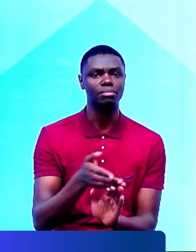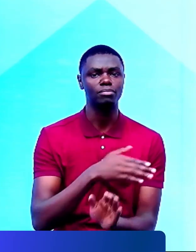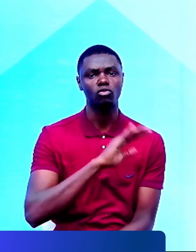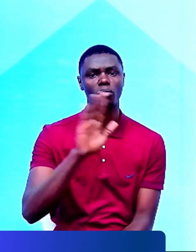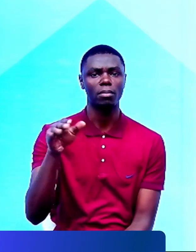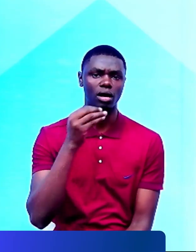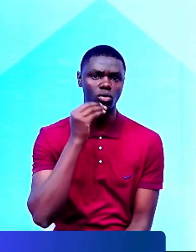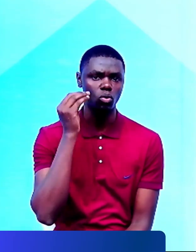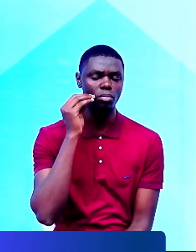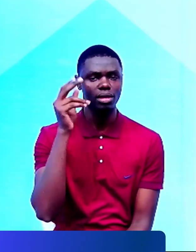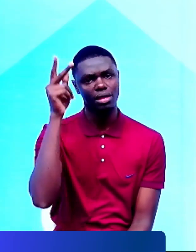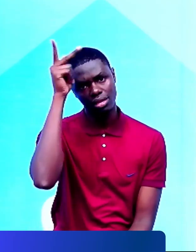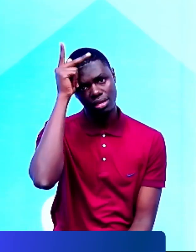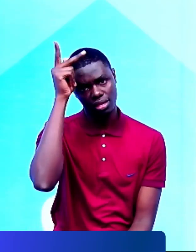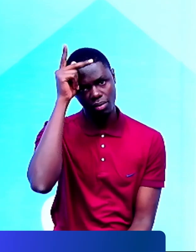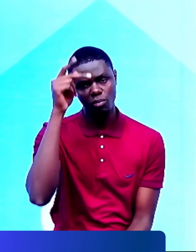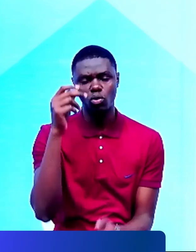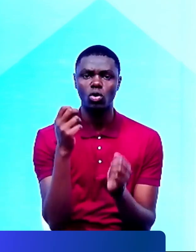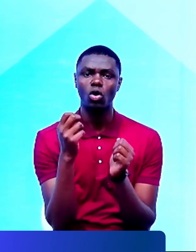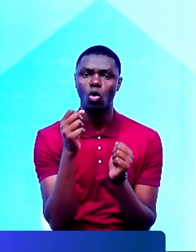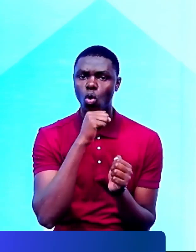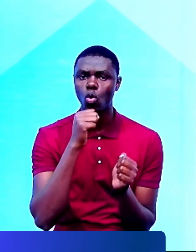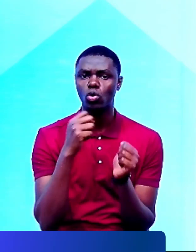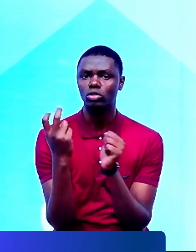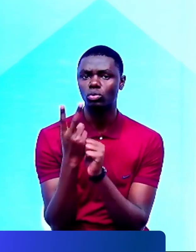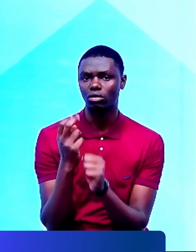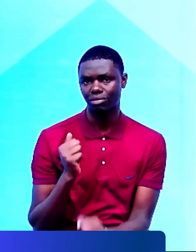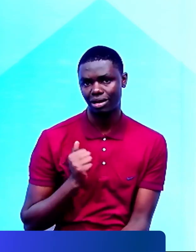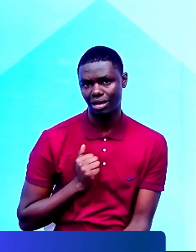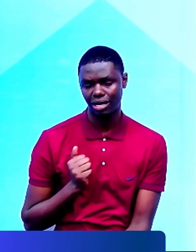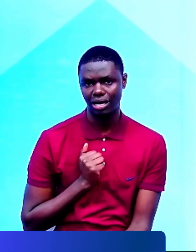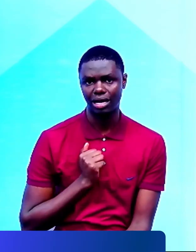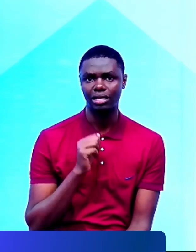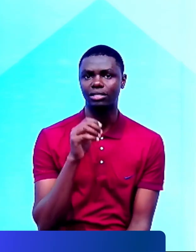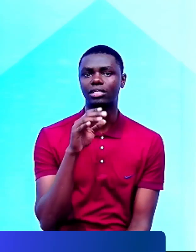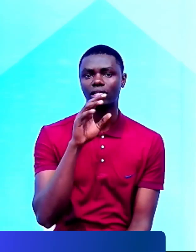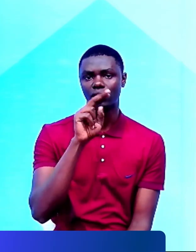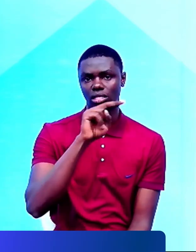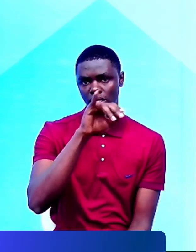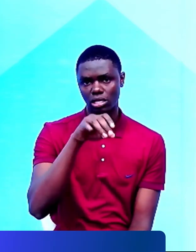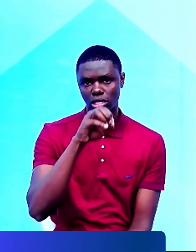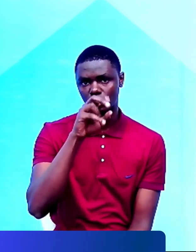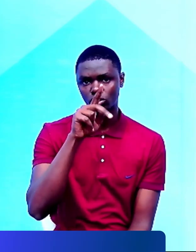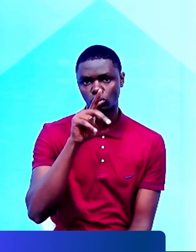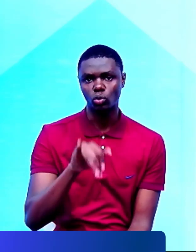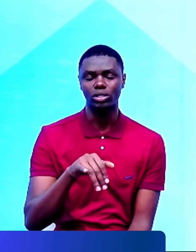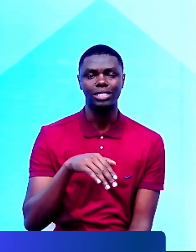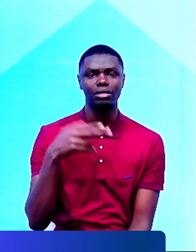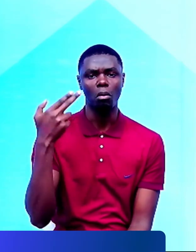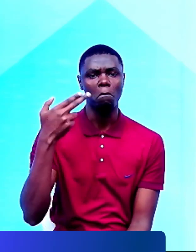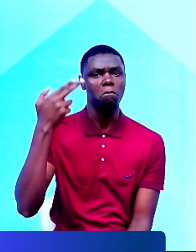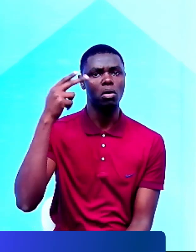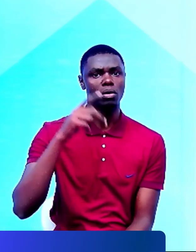In Kiambu, a 12-year-old girl, Bridget Njoki, was shot dead while watching TV in